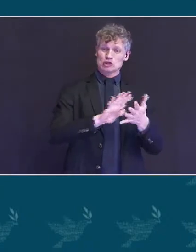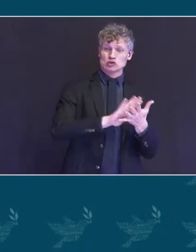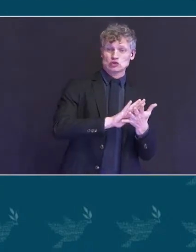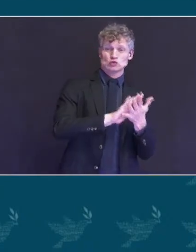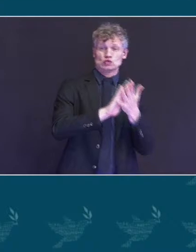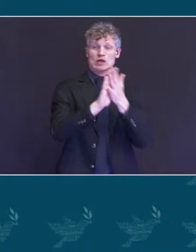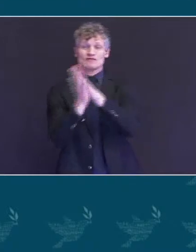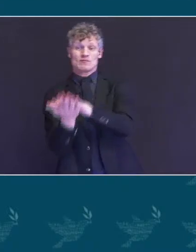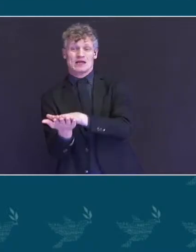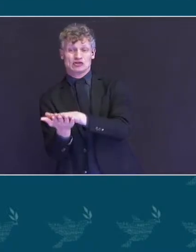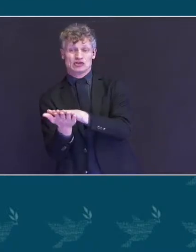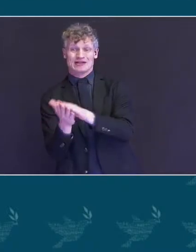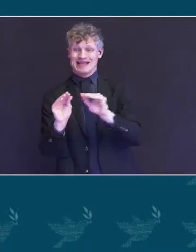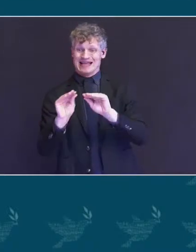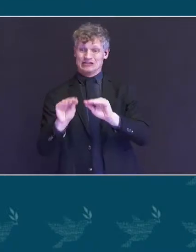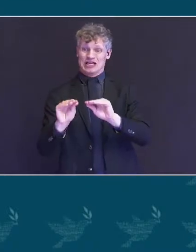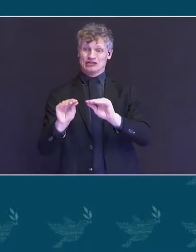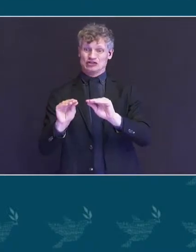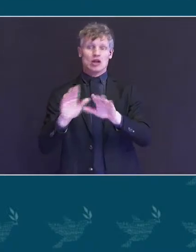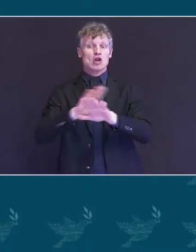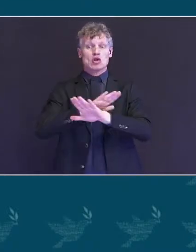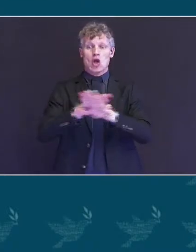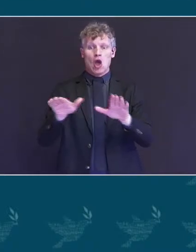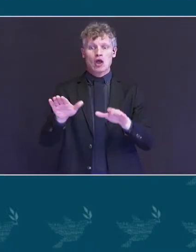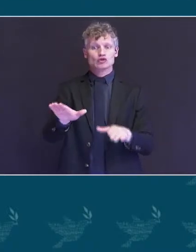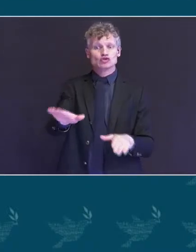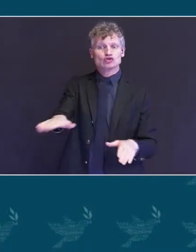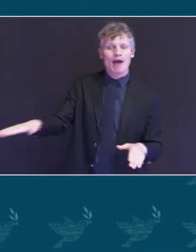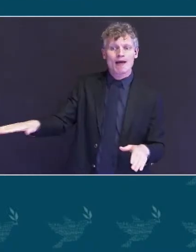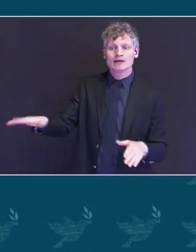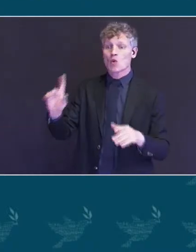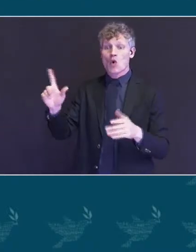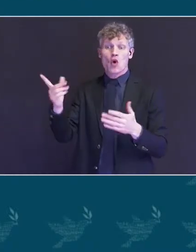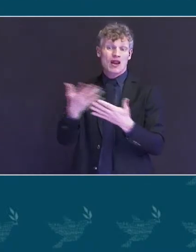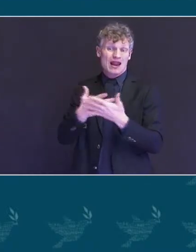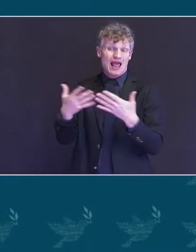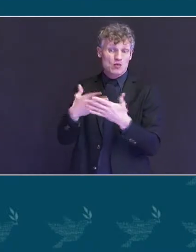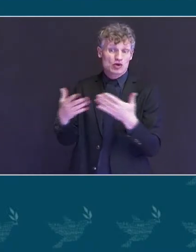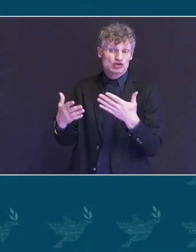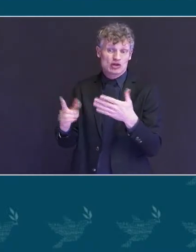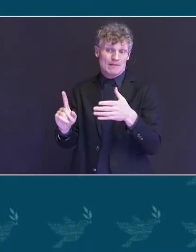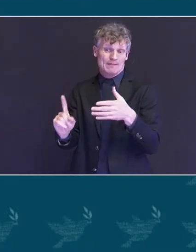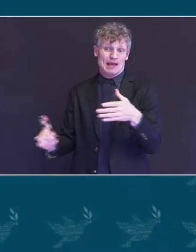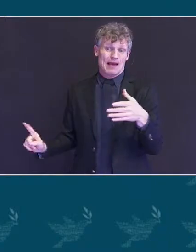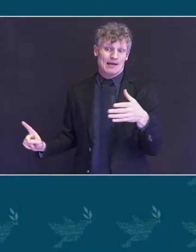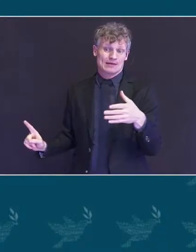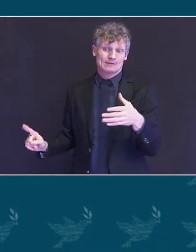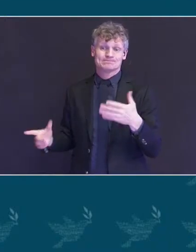education does not leave any child or language behind? Thank you.